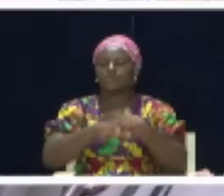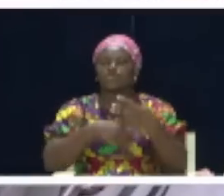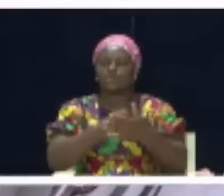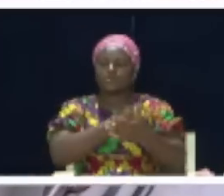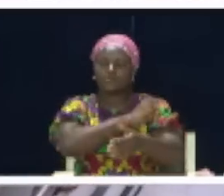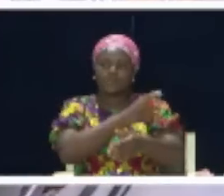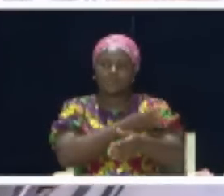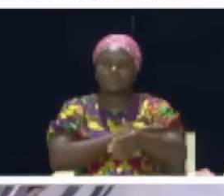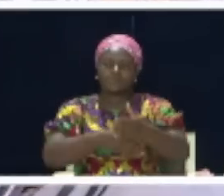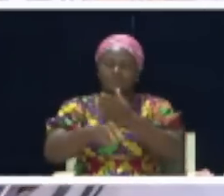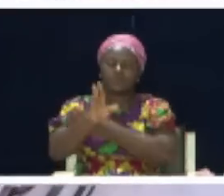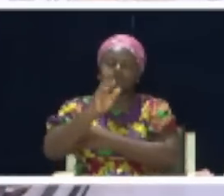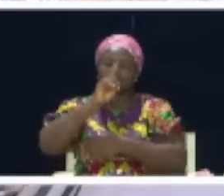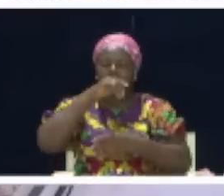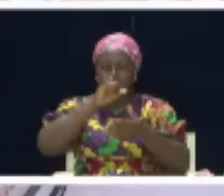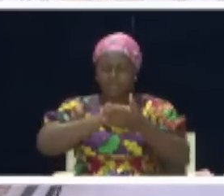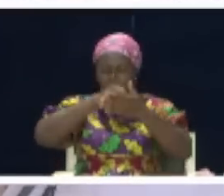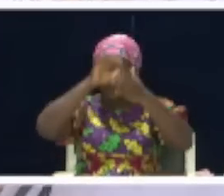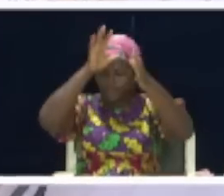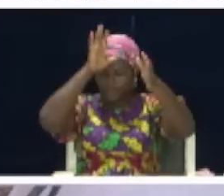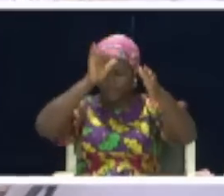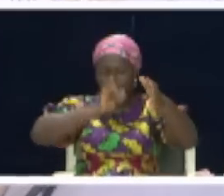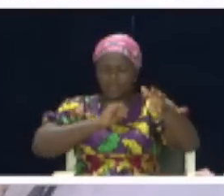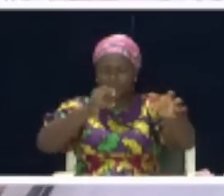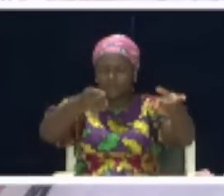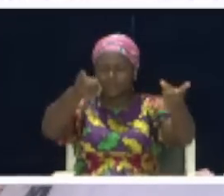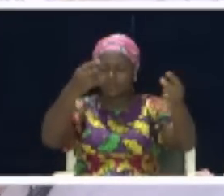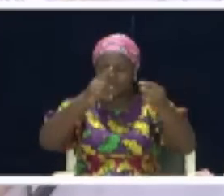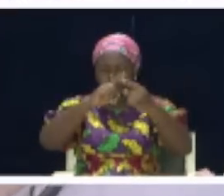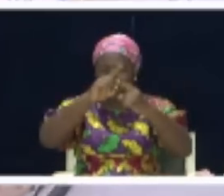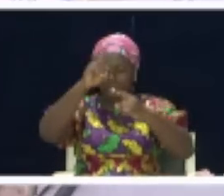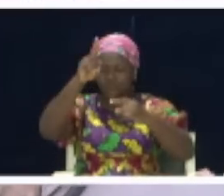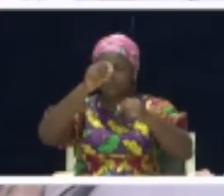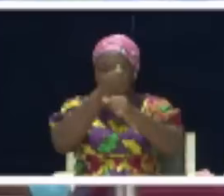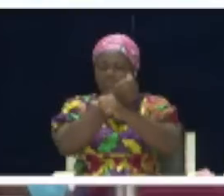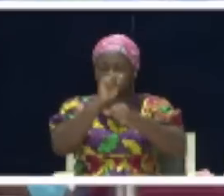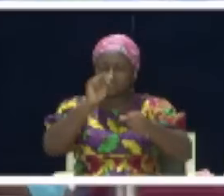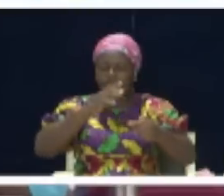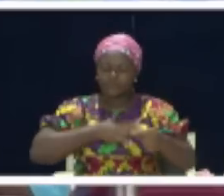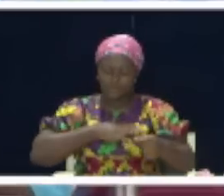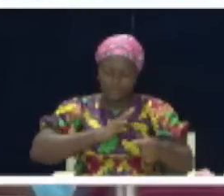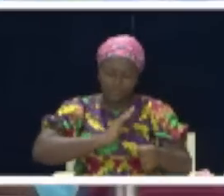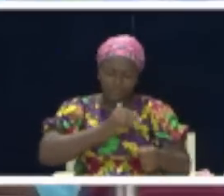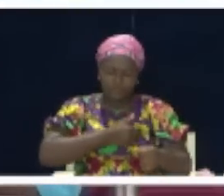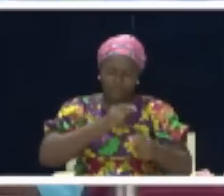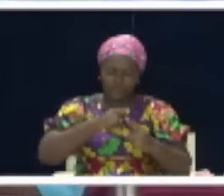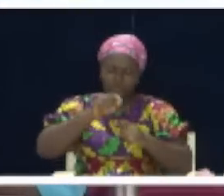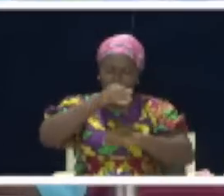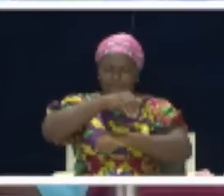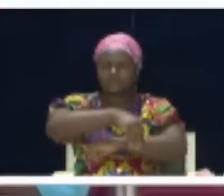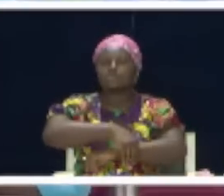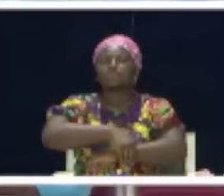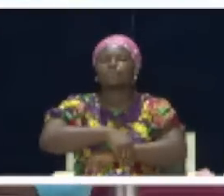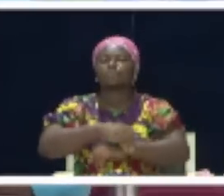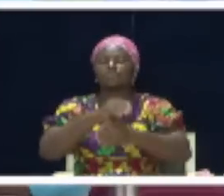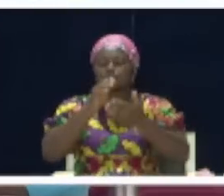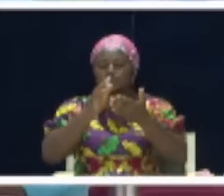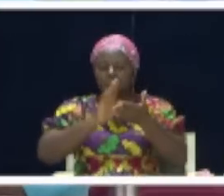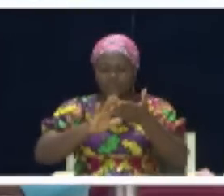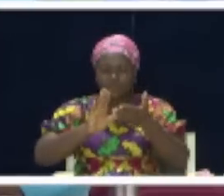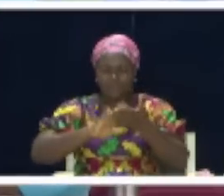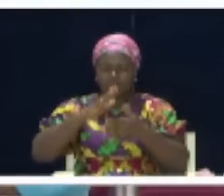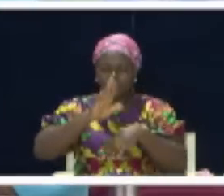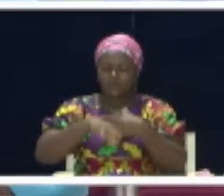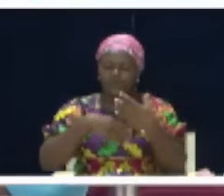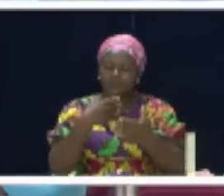Father, I come in faith. Save my soul tonight. Forgive all